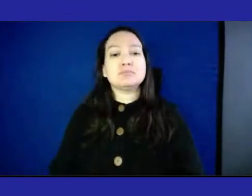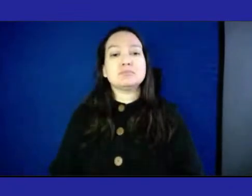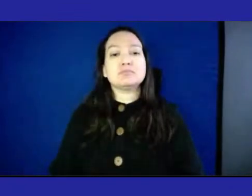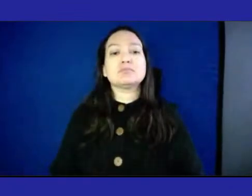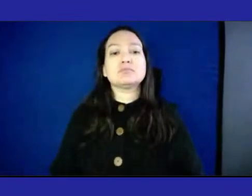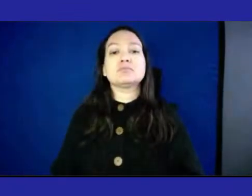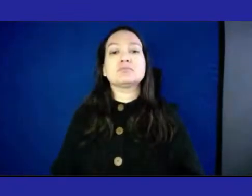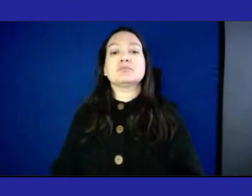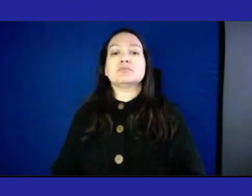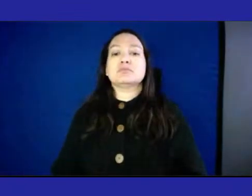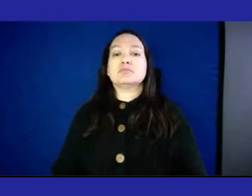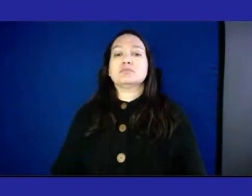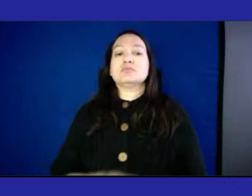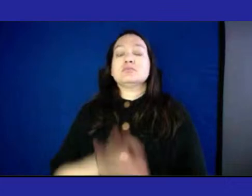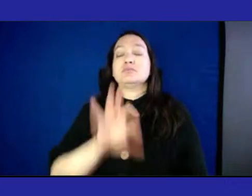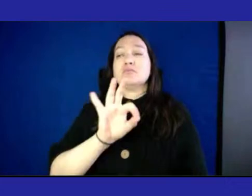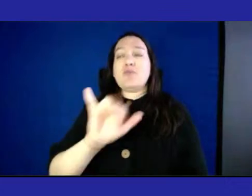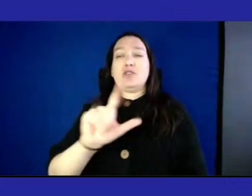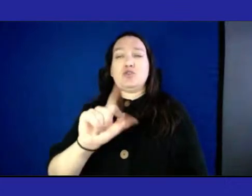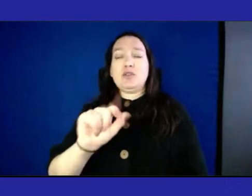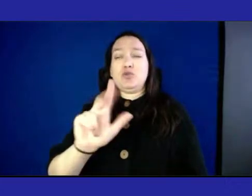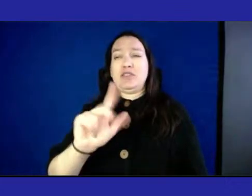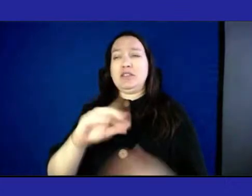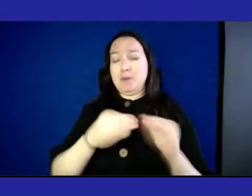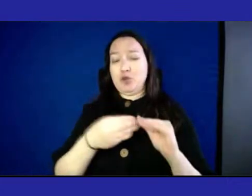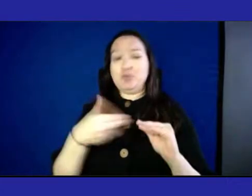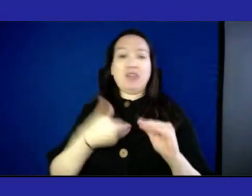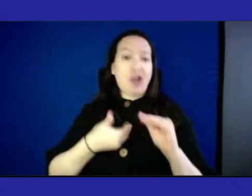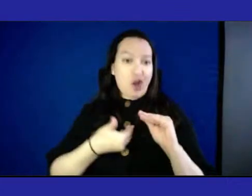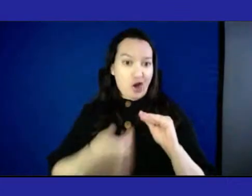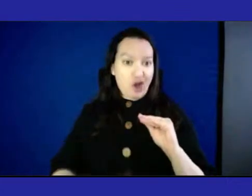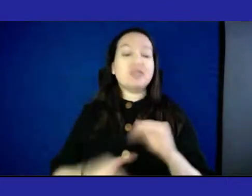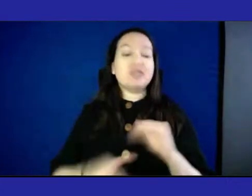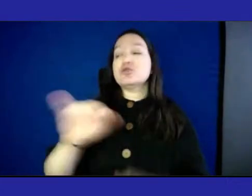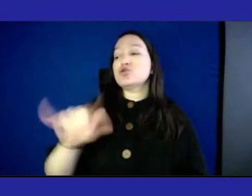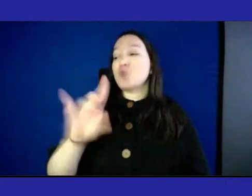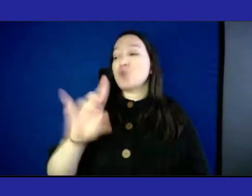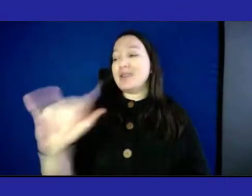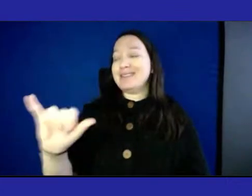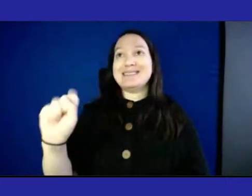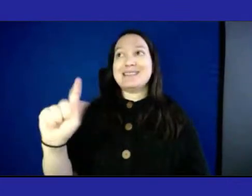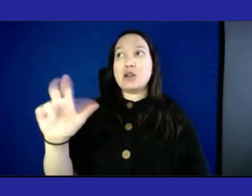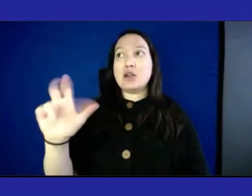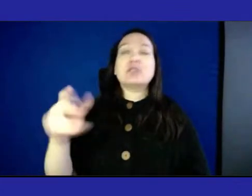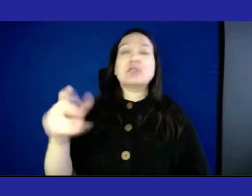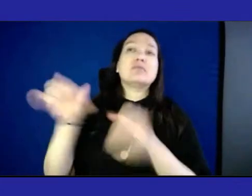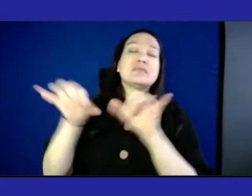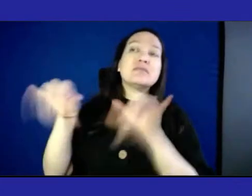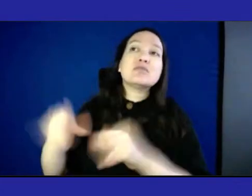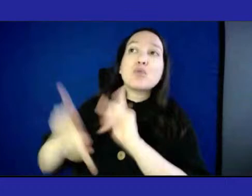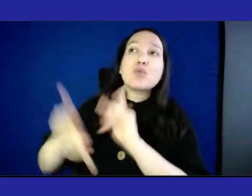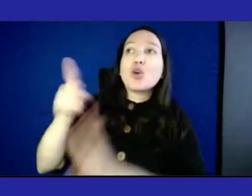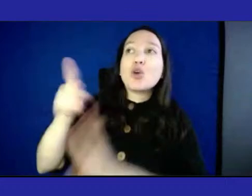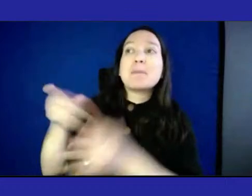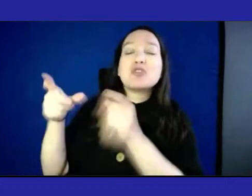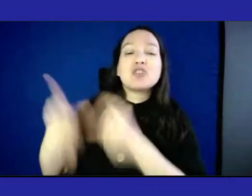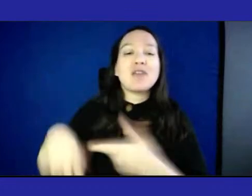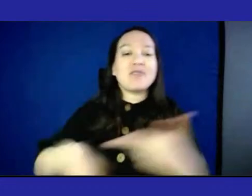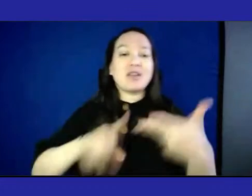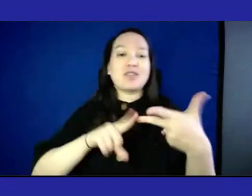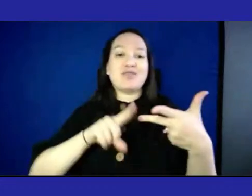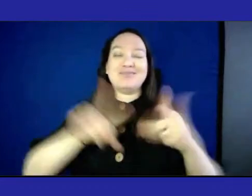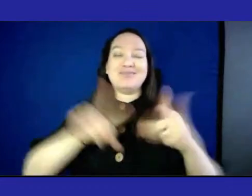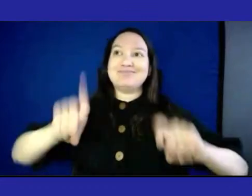year 23 numbers, as we mentioned, we hired Jody Steinhardt, who's our system program manager, and then we had 3 pilot sites. So we